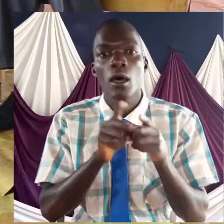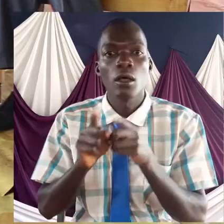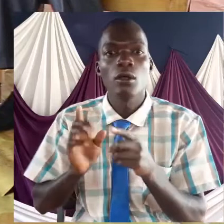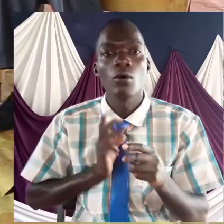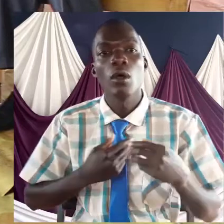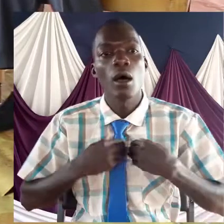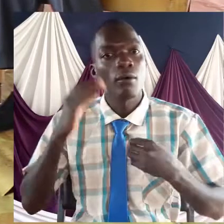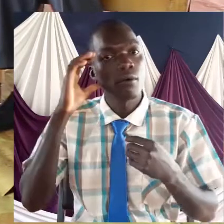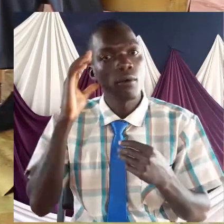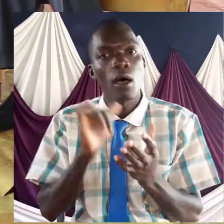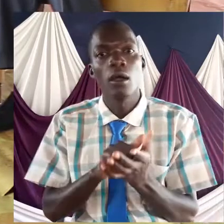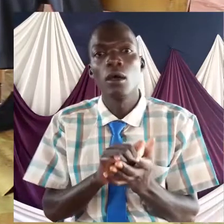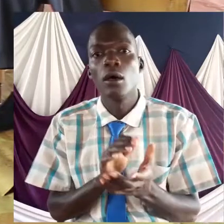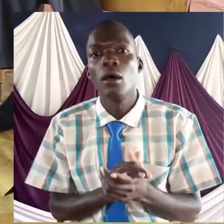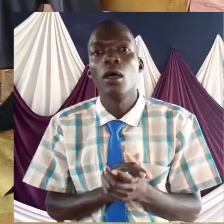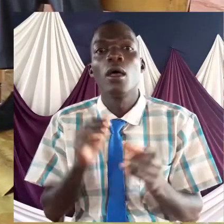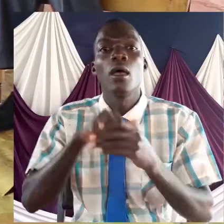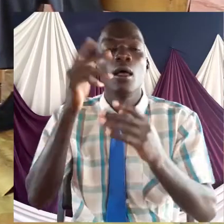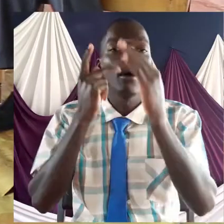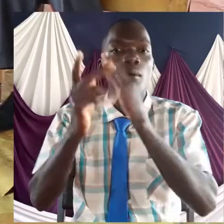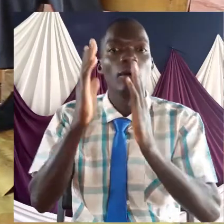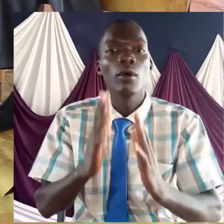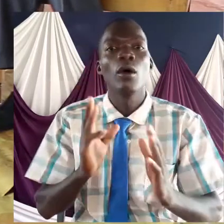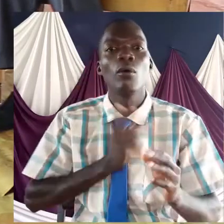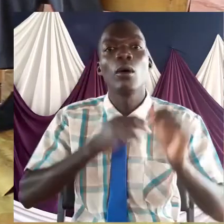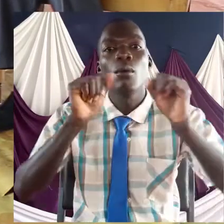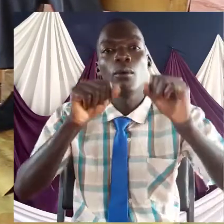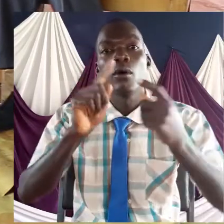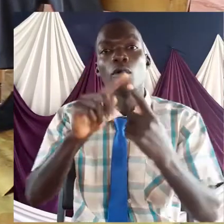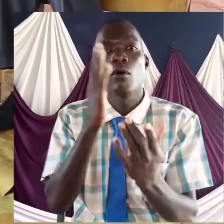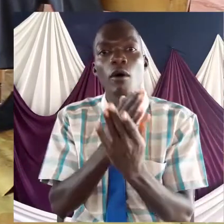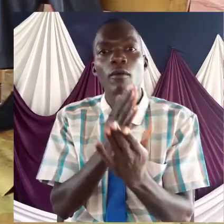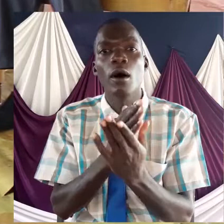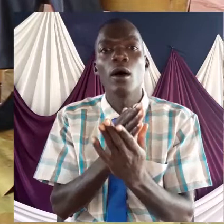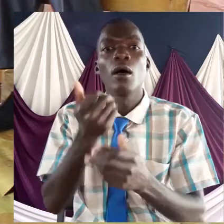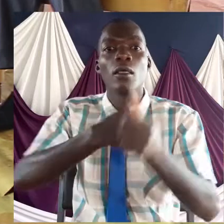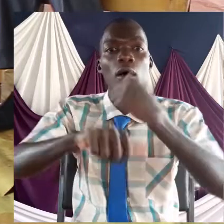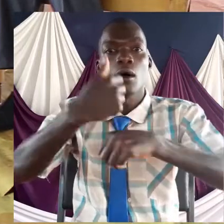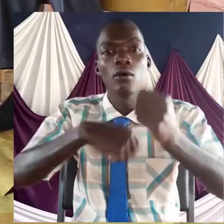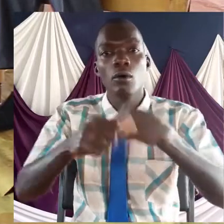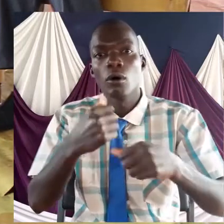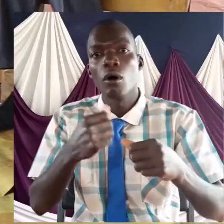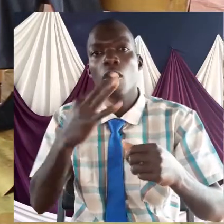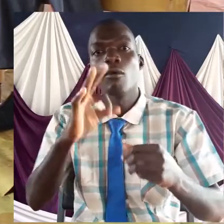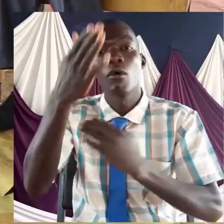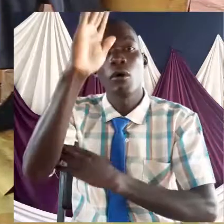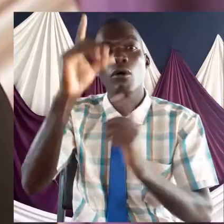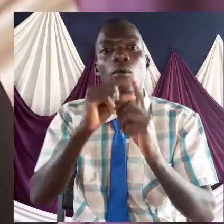that in prophecy, we yes. are able to confirm yes. the accuracy of God's